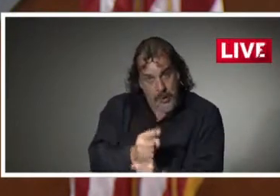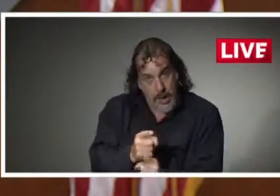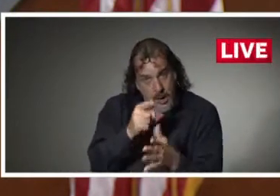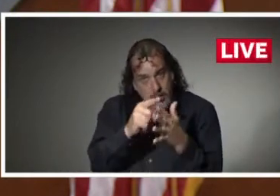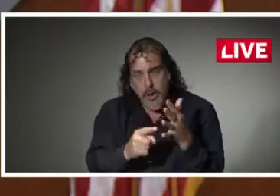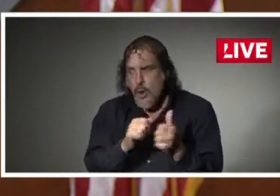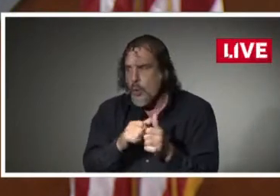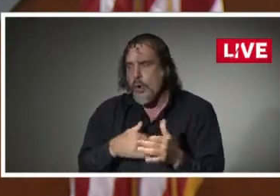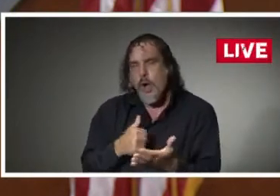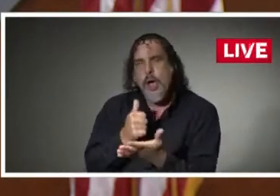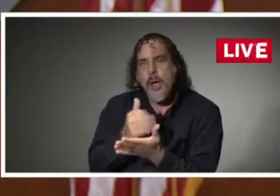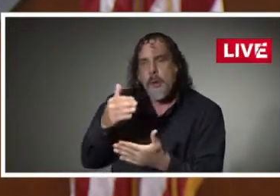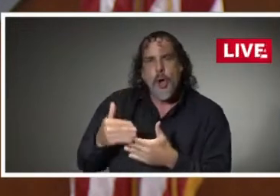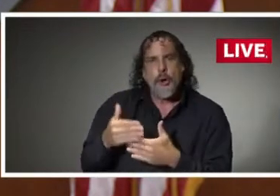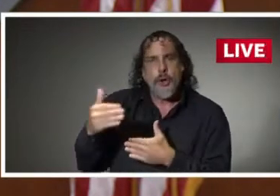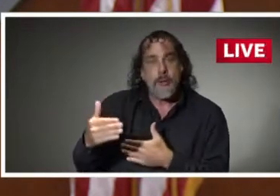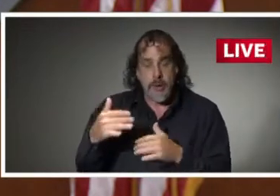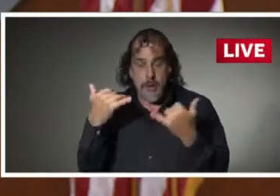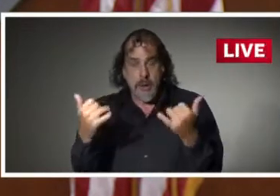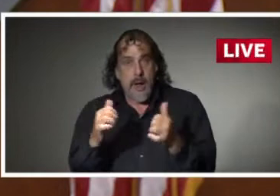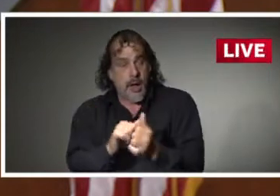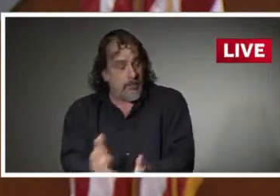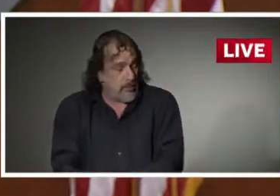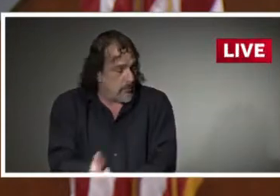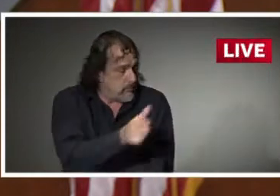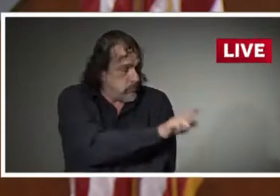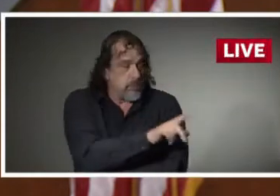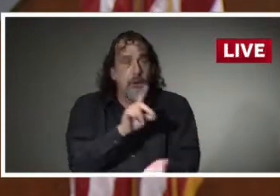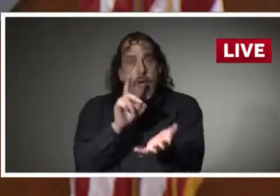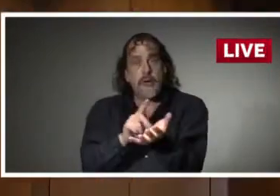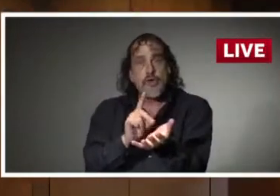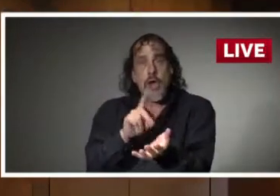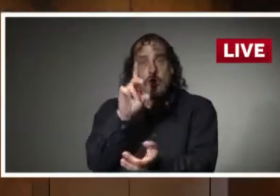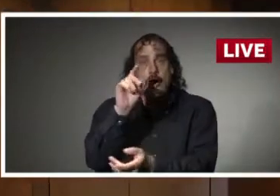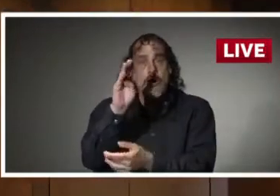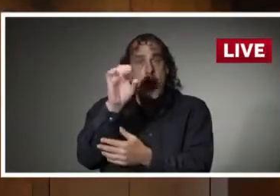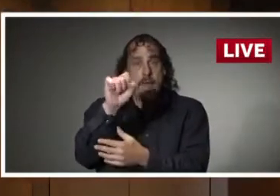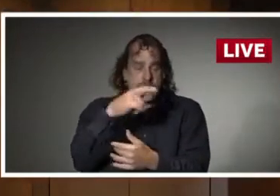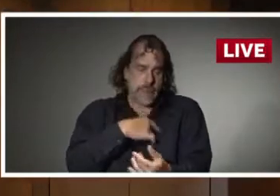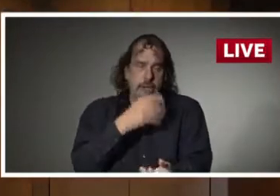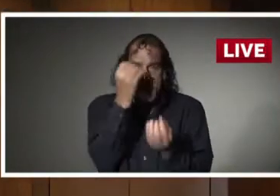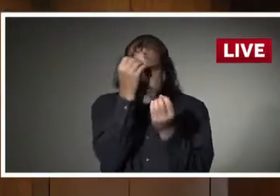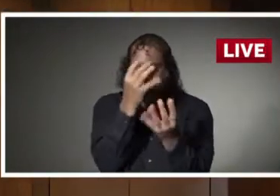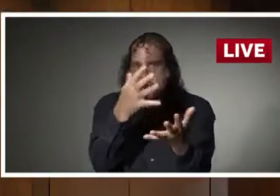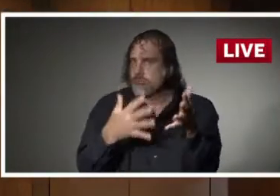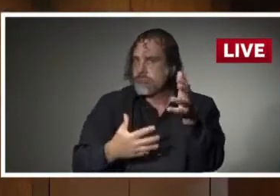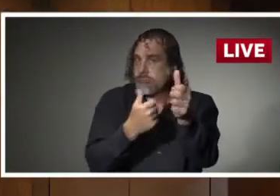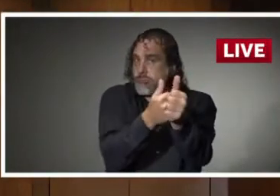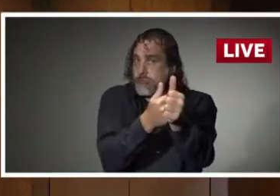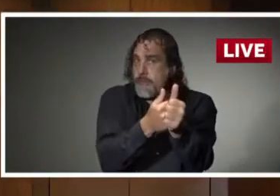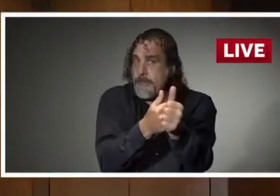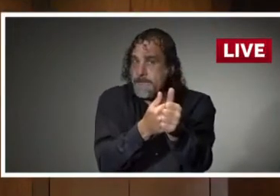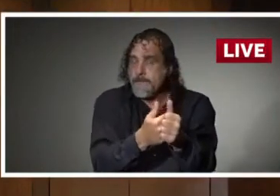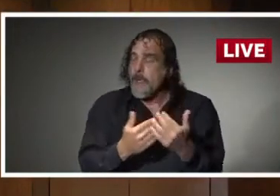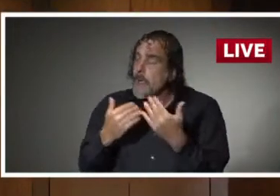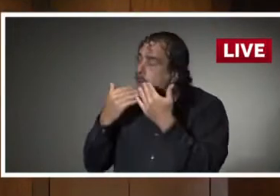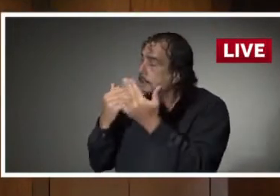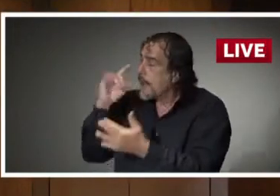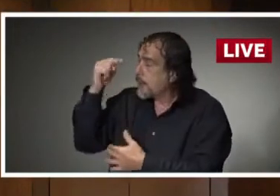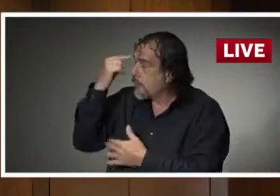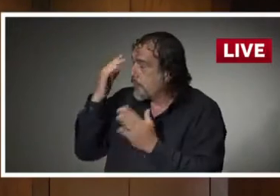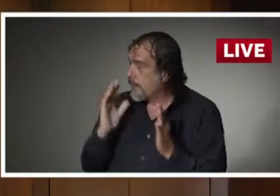your neighbors. With that, I'm going to turn it over to Dr. Dobbs to give us an update. Thank you very much,